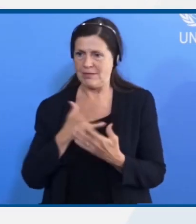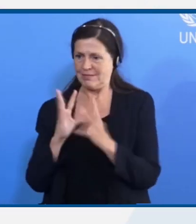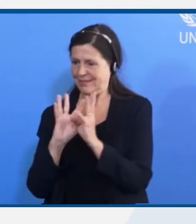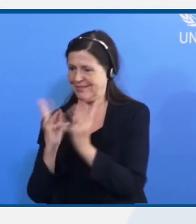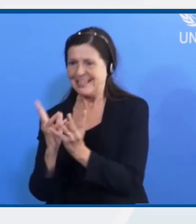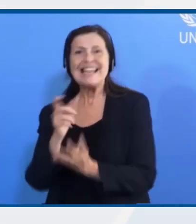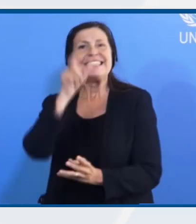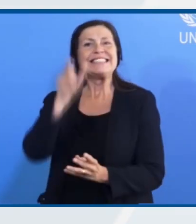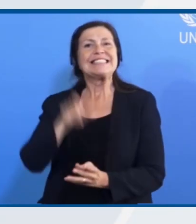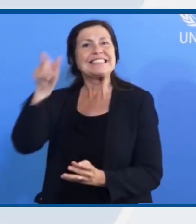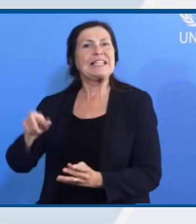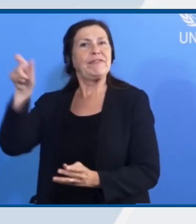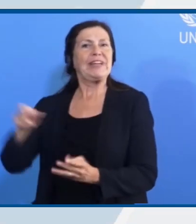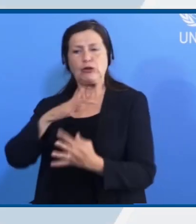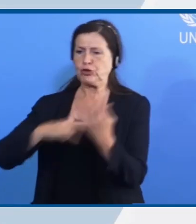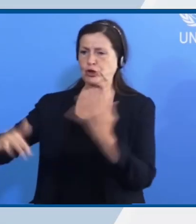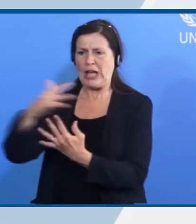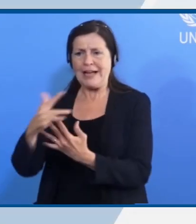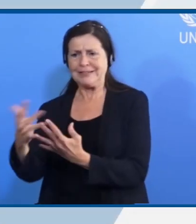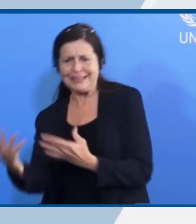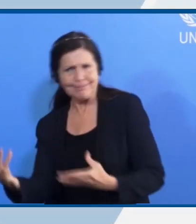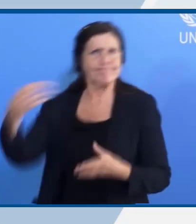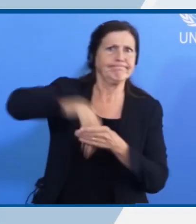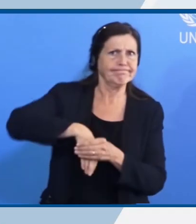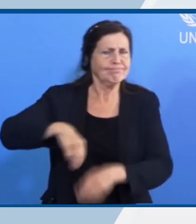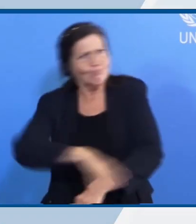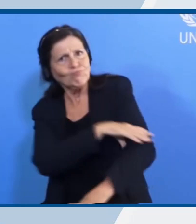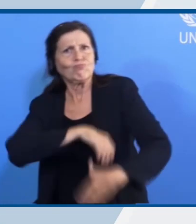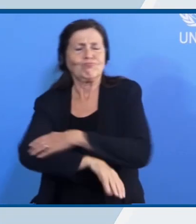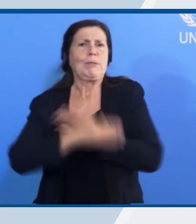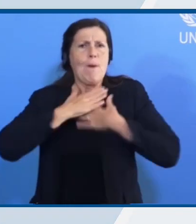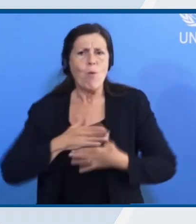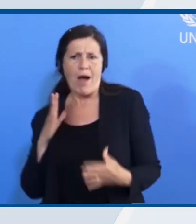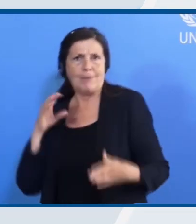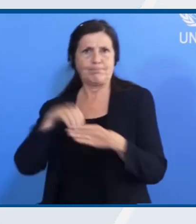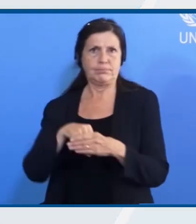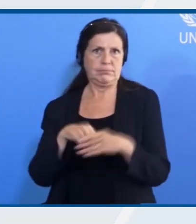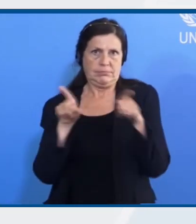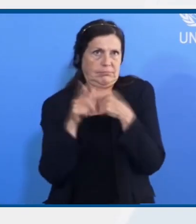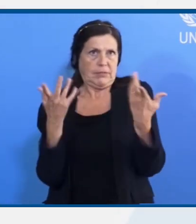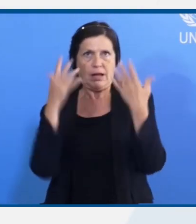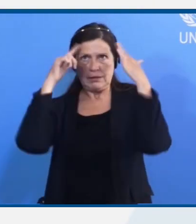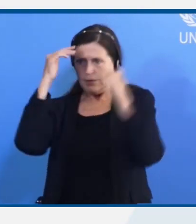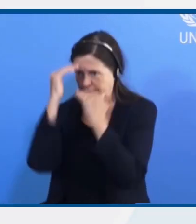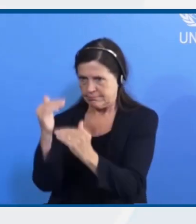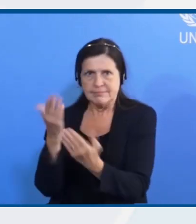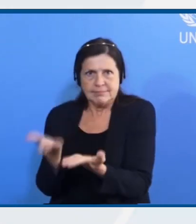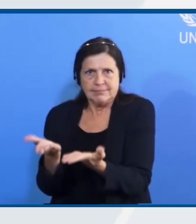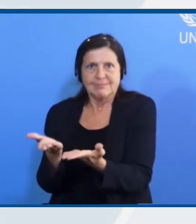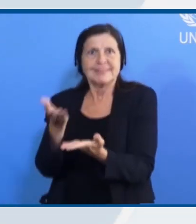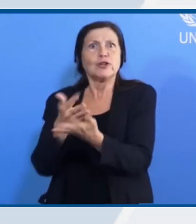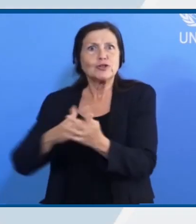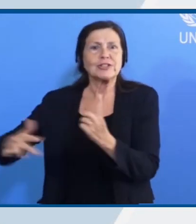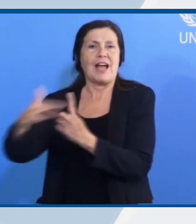know, of course, government has the main action is devoted to society, to the citizen. So, and this